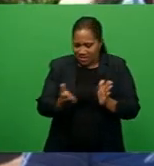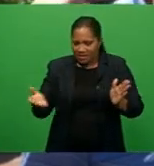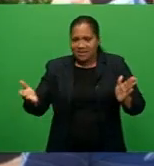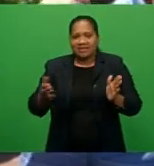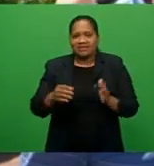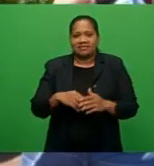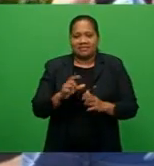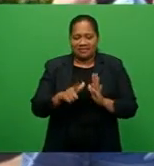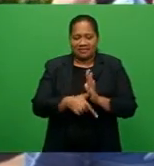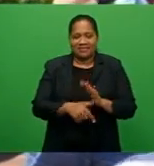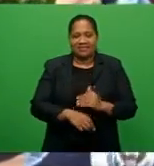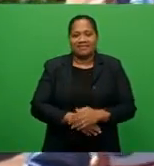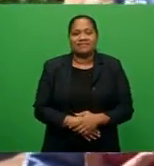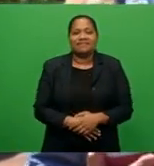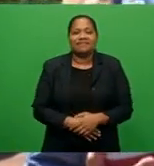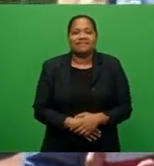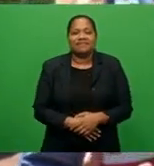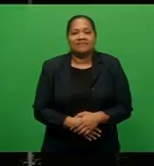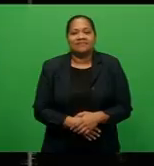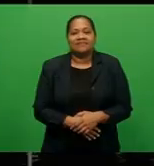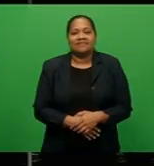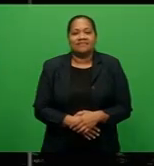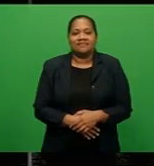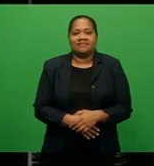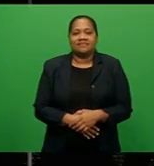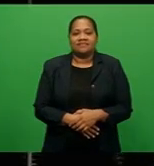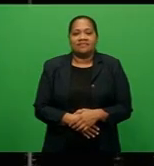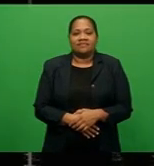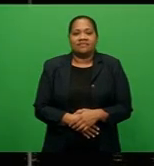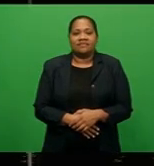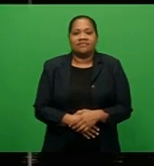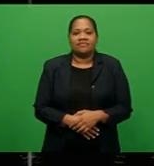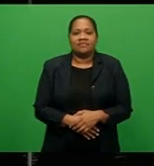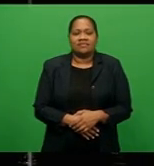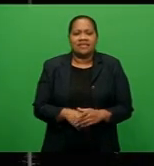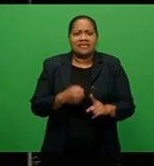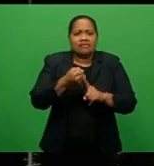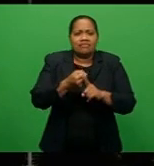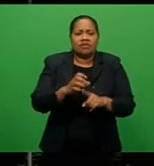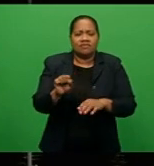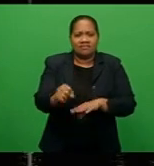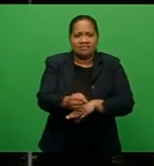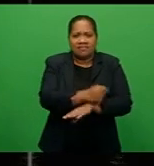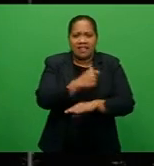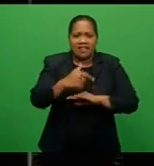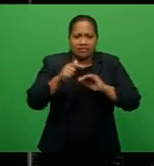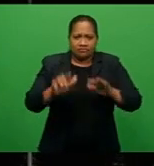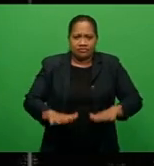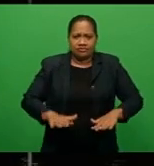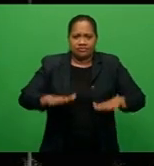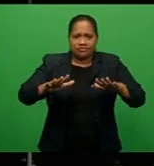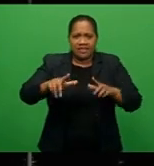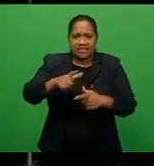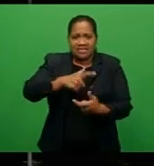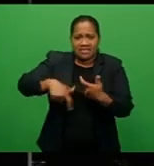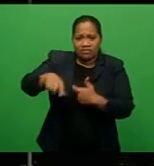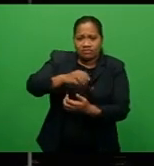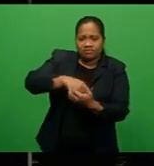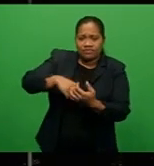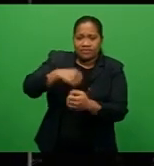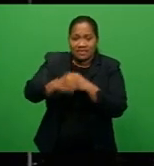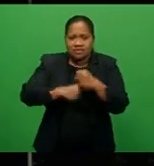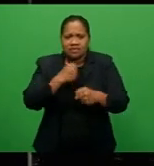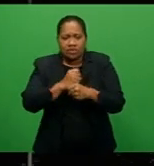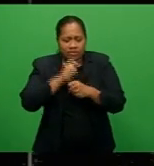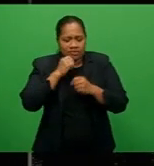Philip Naikaso, FBC News. The impacts of sea level rise and storm surge during cyclone season will be a thing of the past